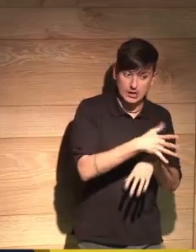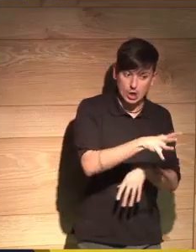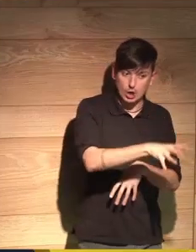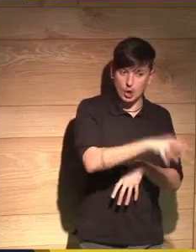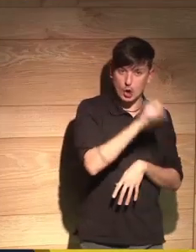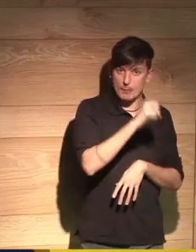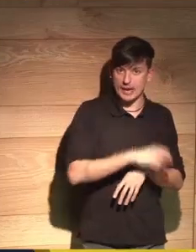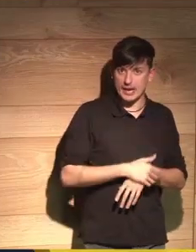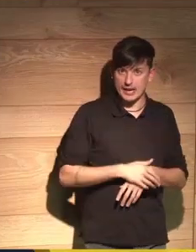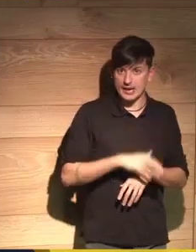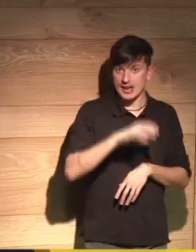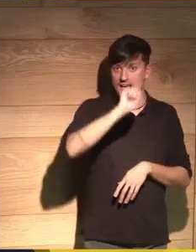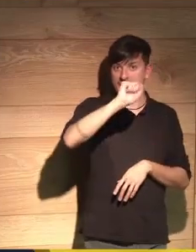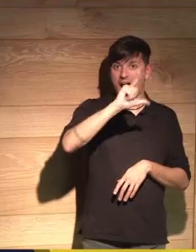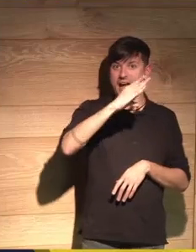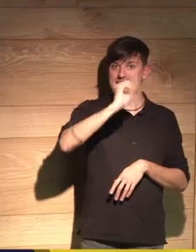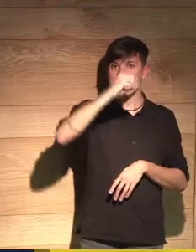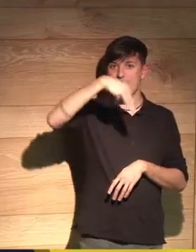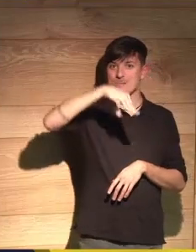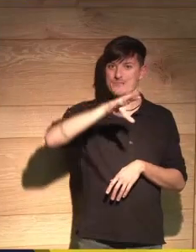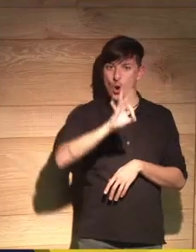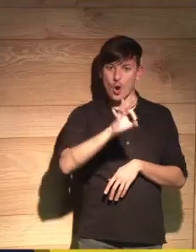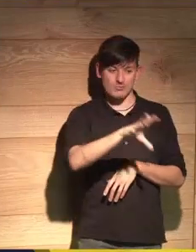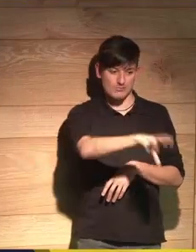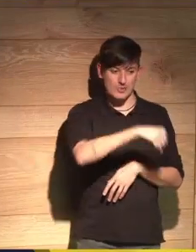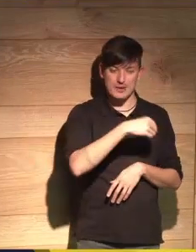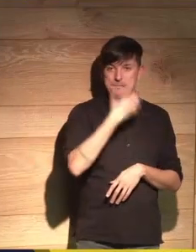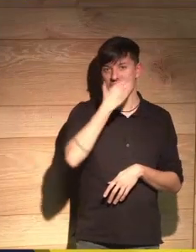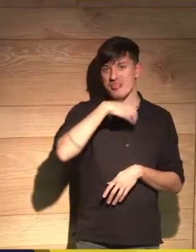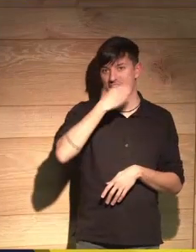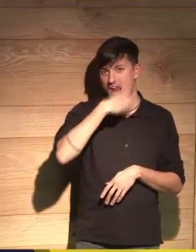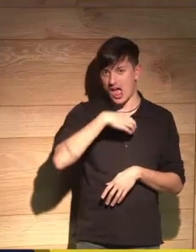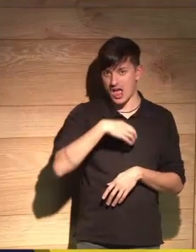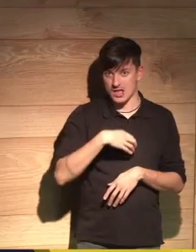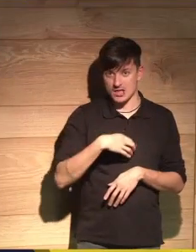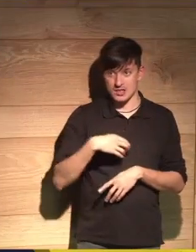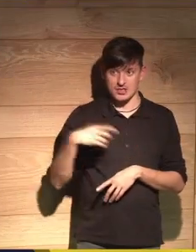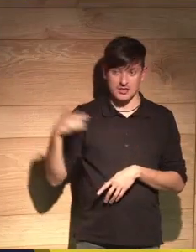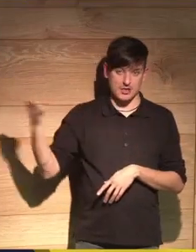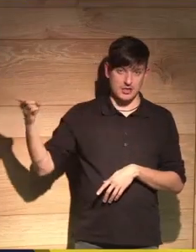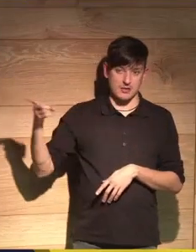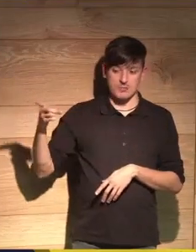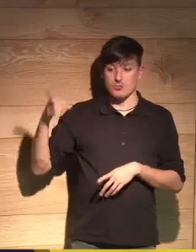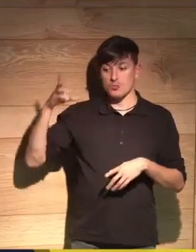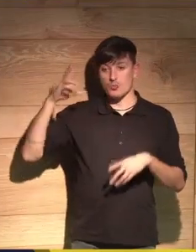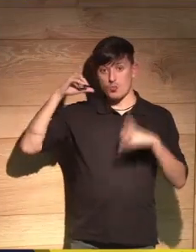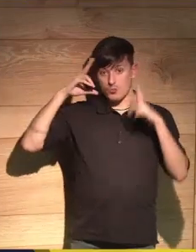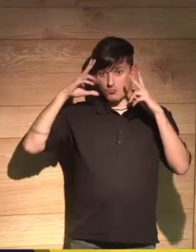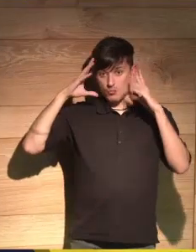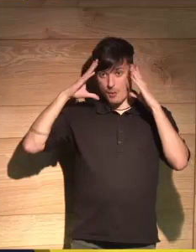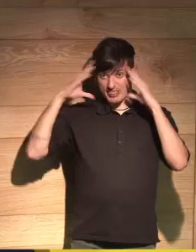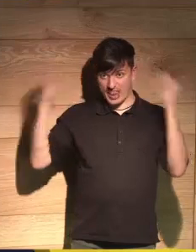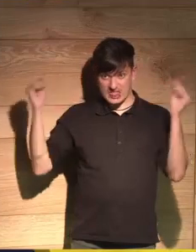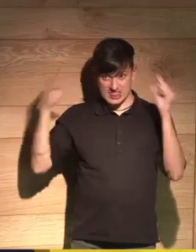humankind that you can go to the supermarket and to take the apples that come from New Zealand.